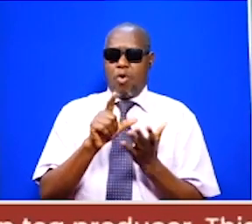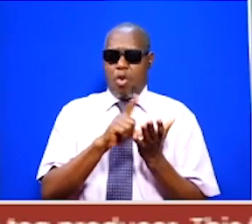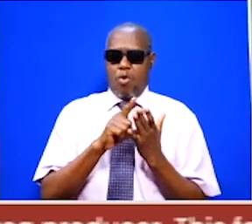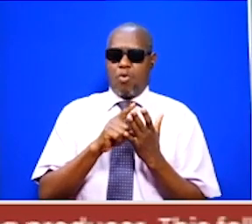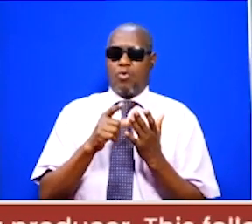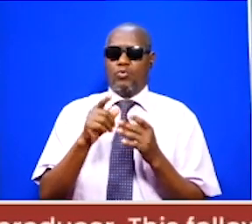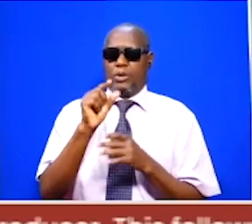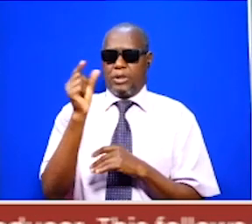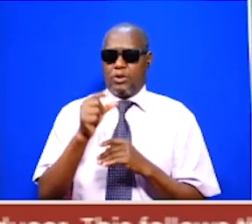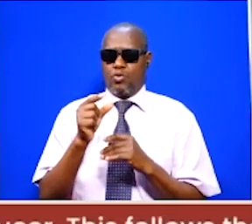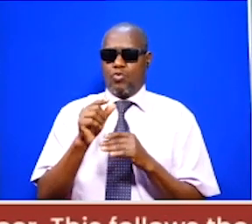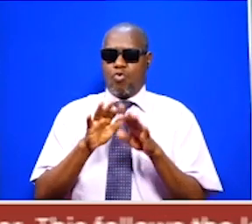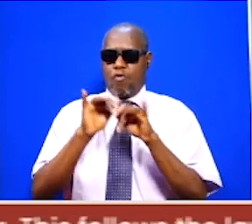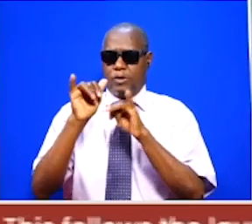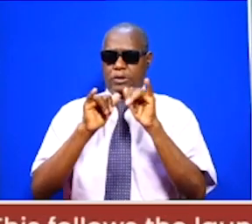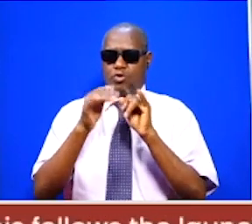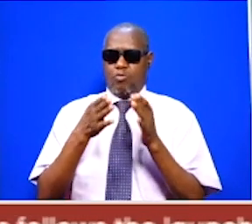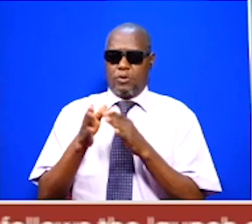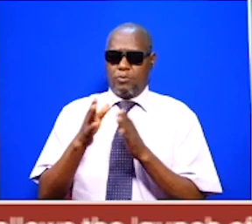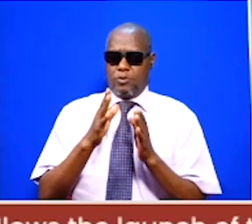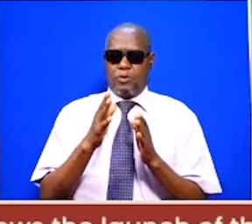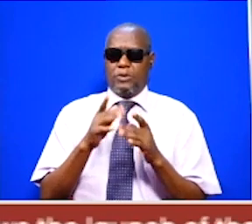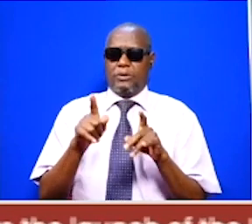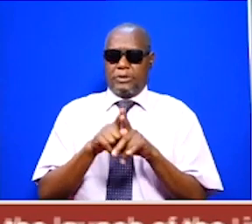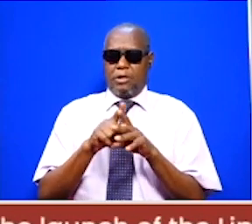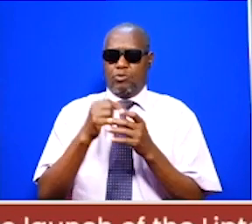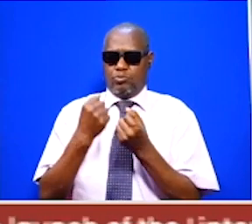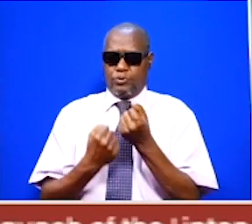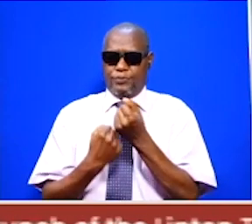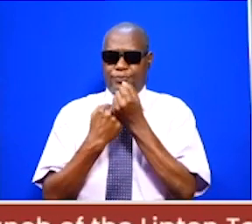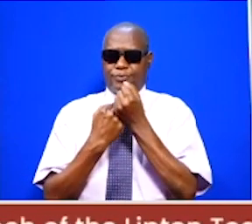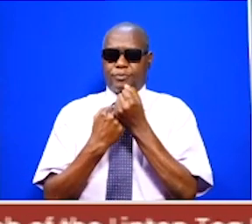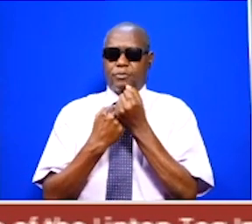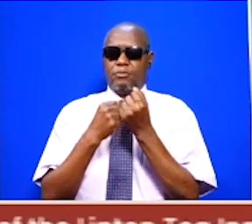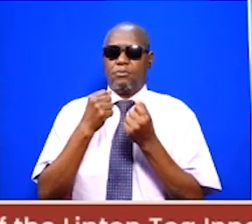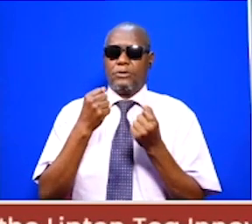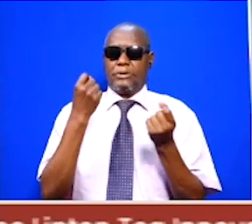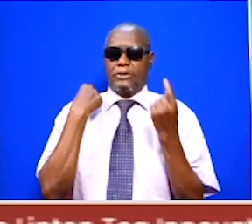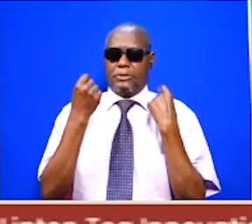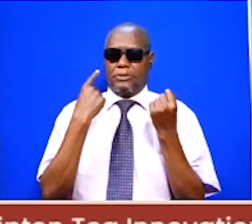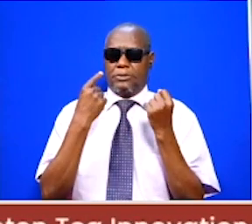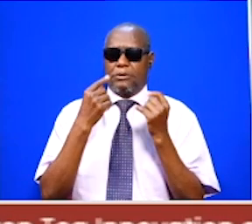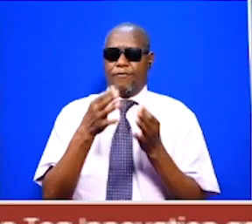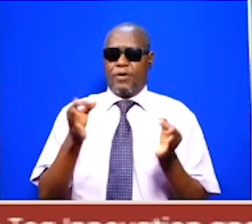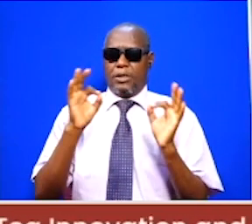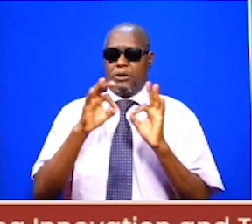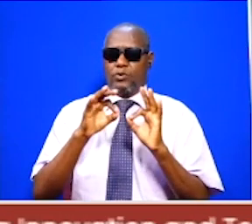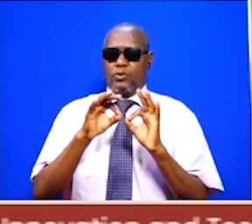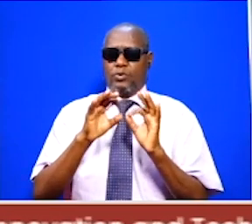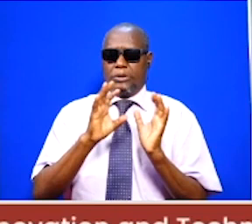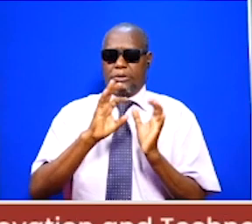overseas opportunities, and consequently boosting the tea value chain, especially through